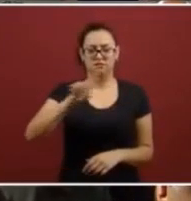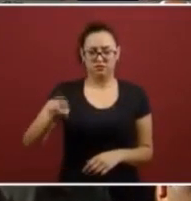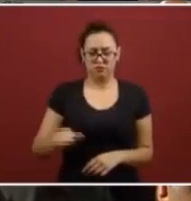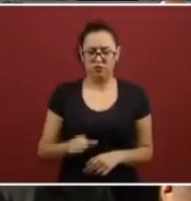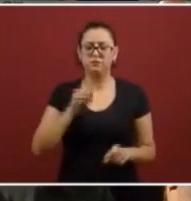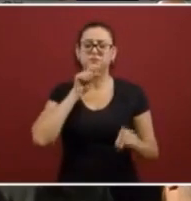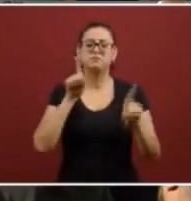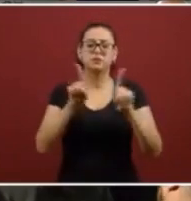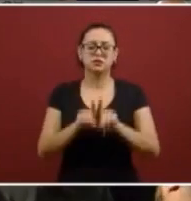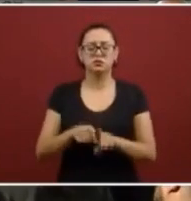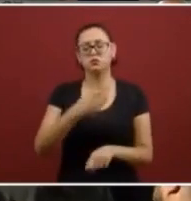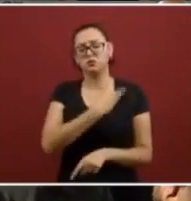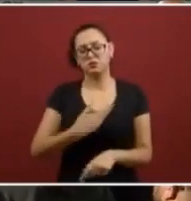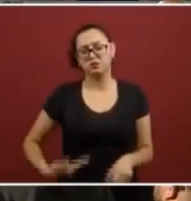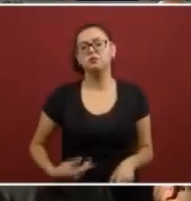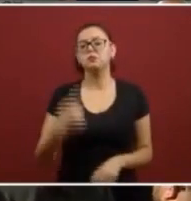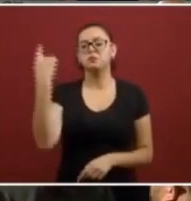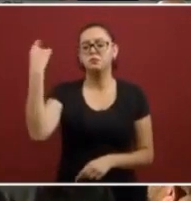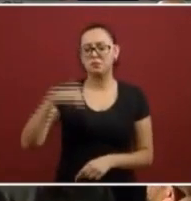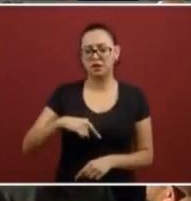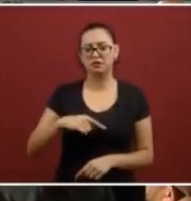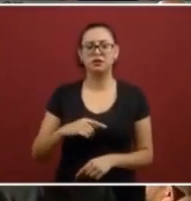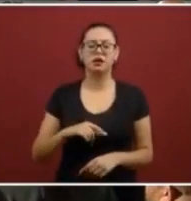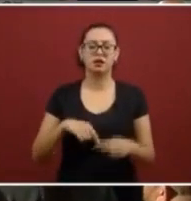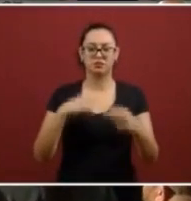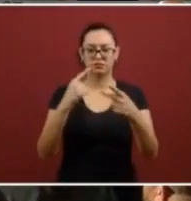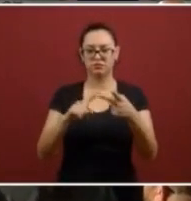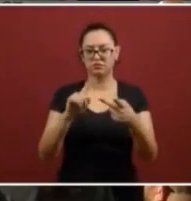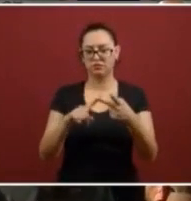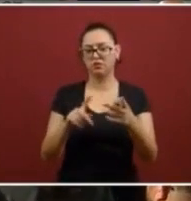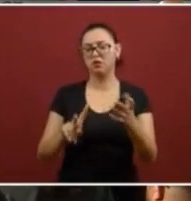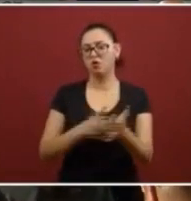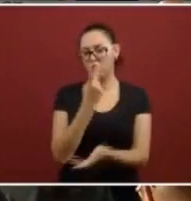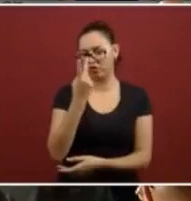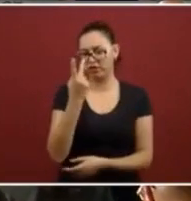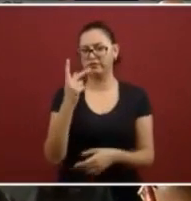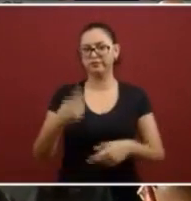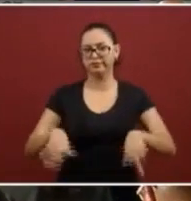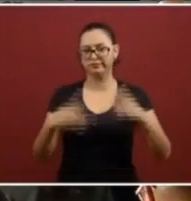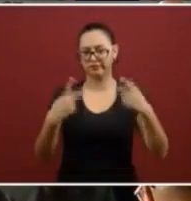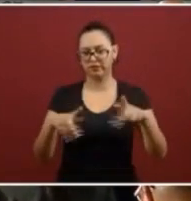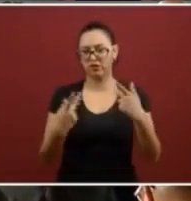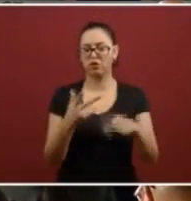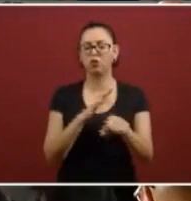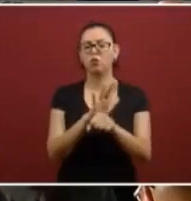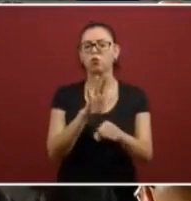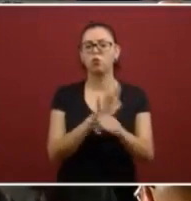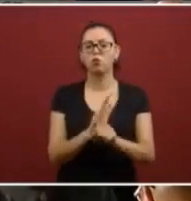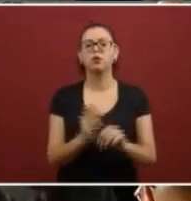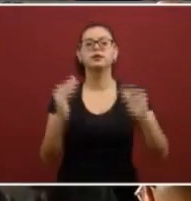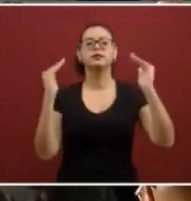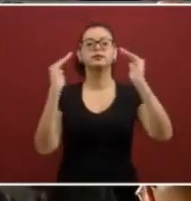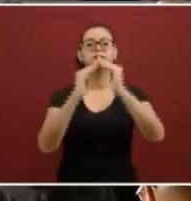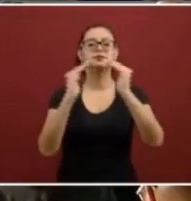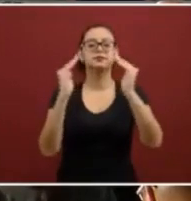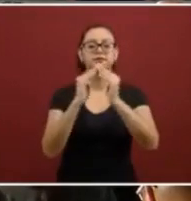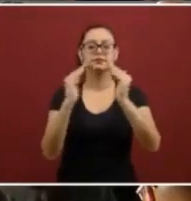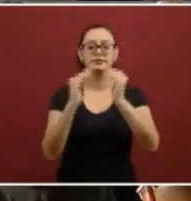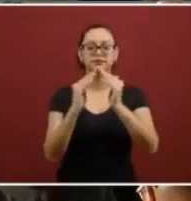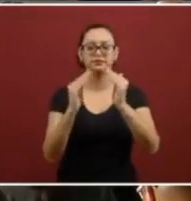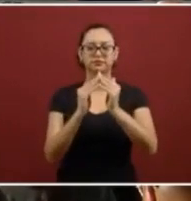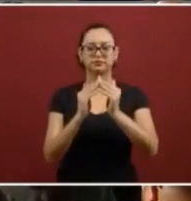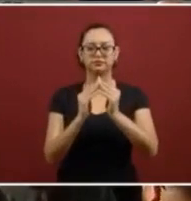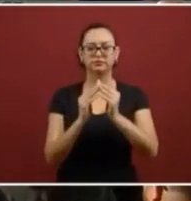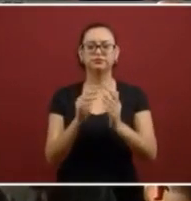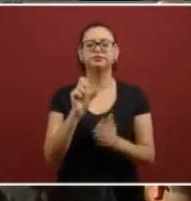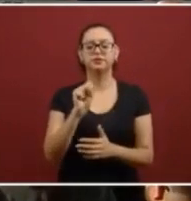llevar una segunda expediting subasta the después sale de of la del these domingo. items so that Esta the segunda people can subasta benefit. sería de casas. So now they're El showing the SAE